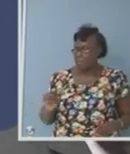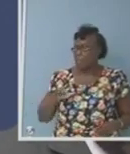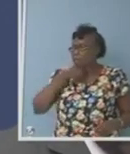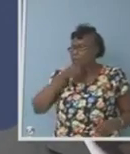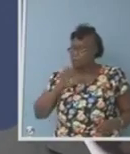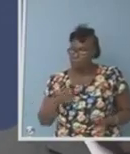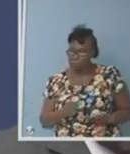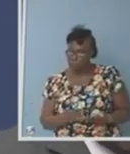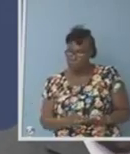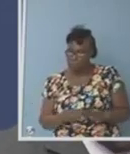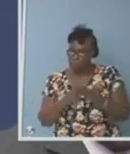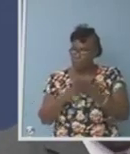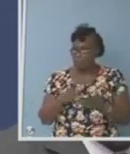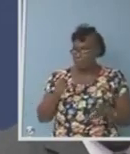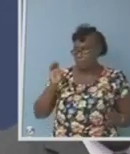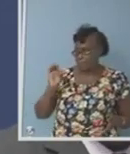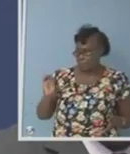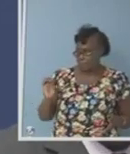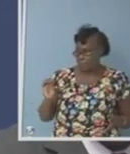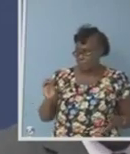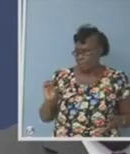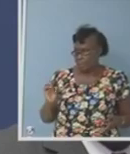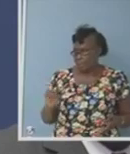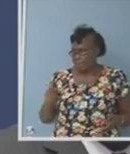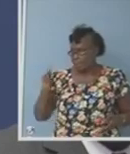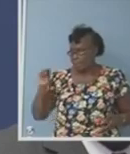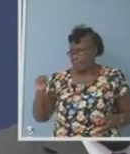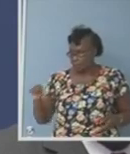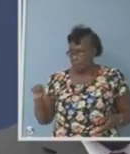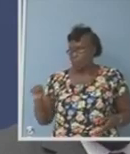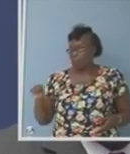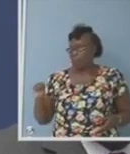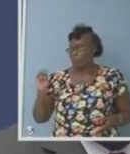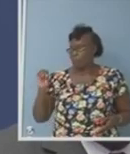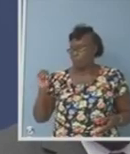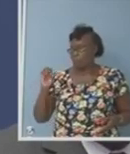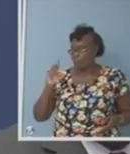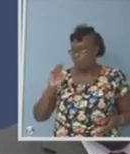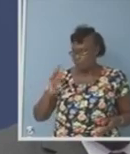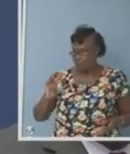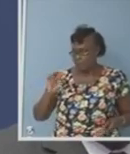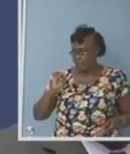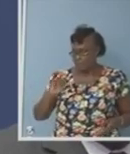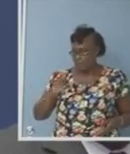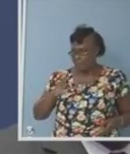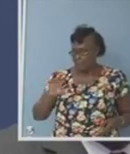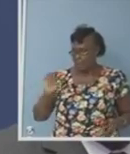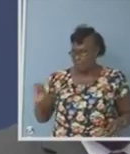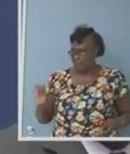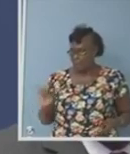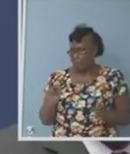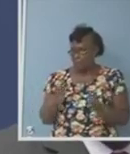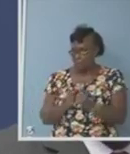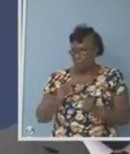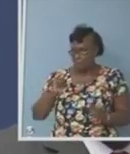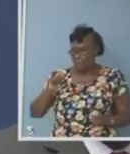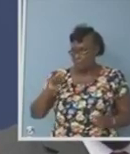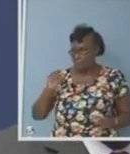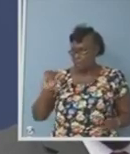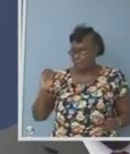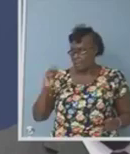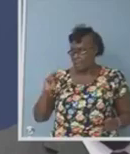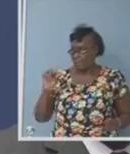rehabilitation center, and we also have a mobile isolation facility that is with TEMA at this point. So